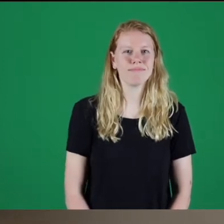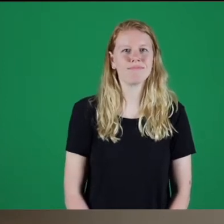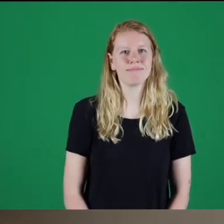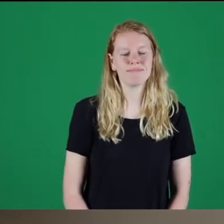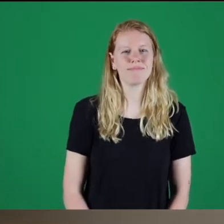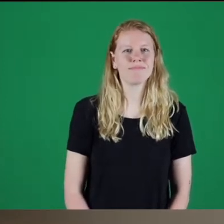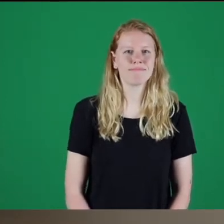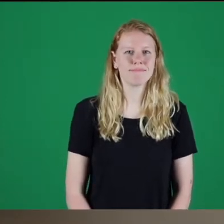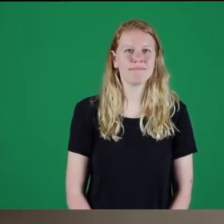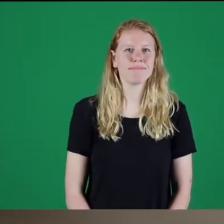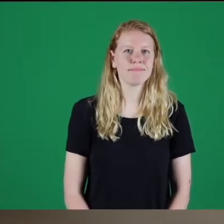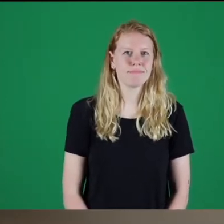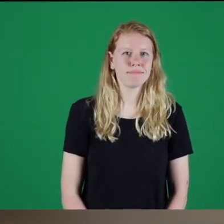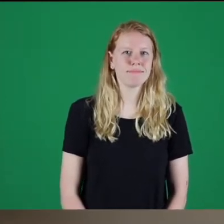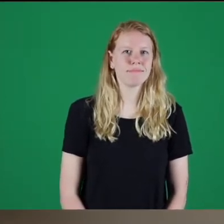wala bamba fe.